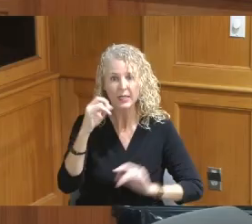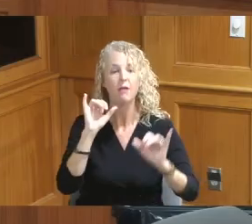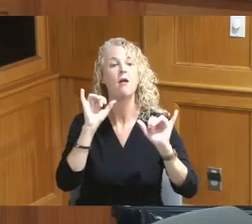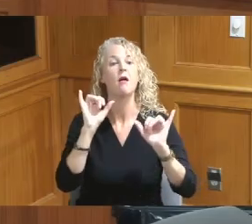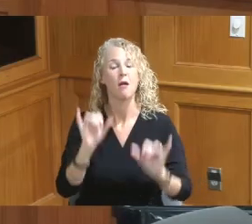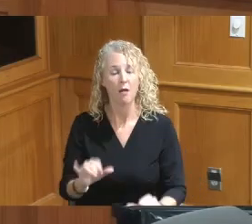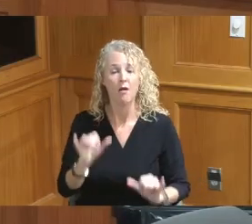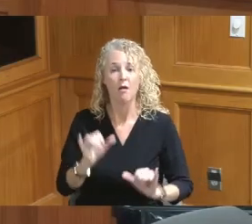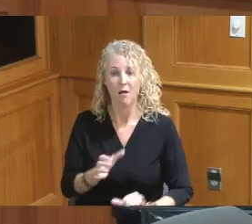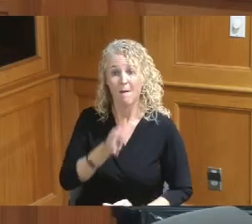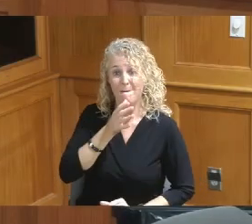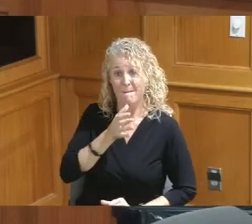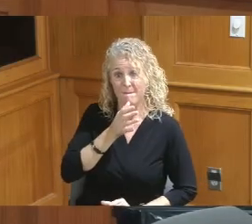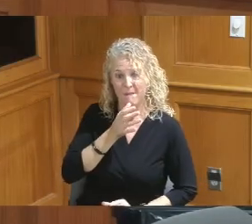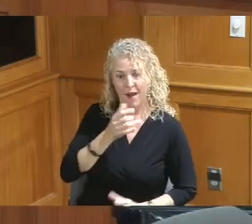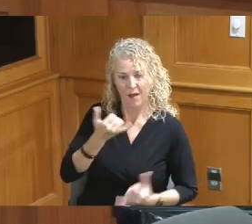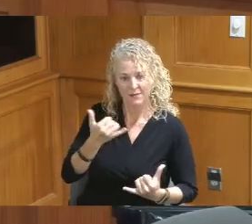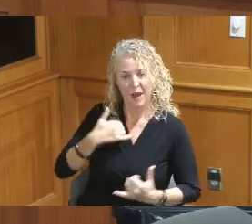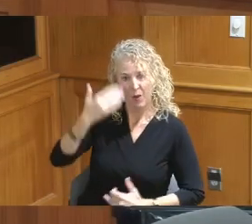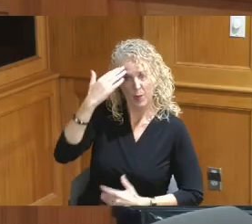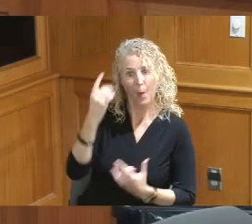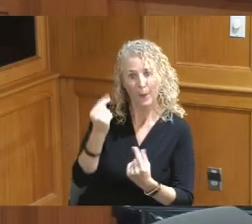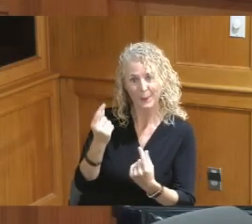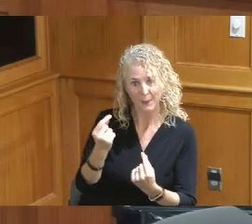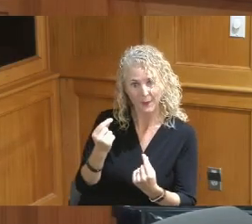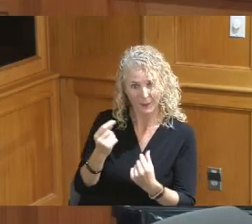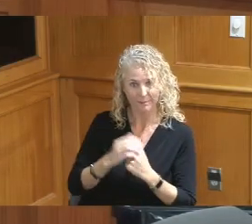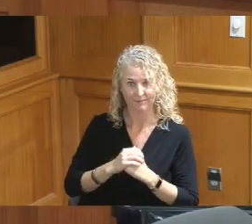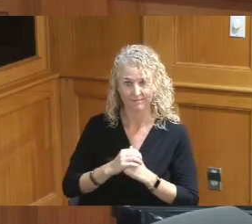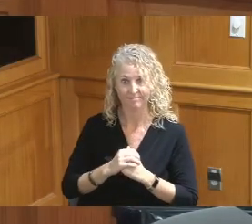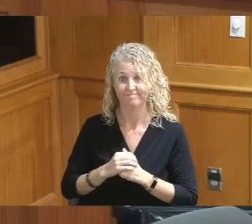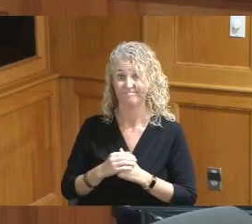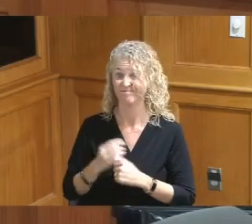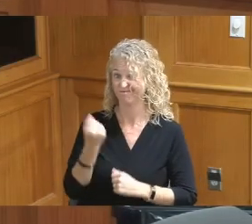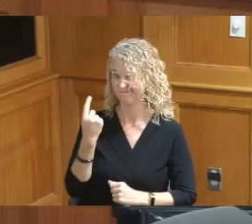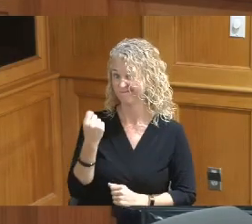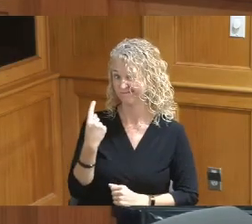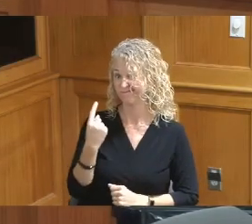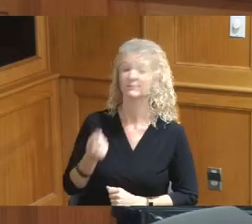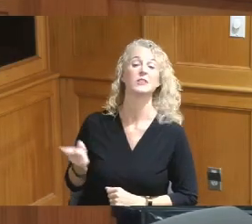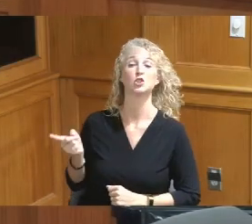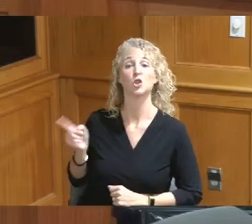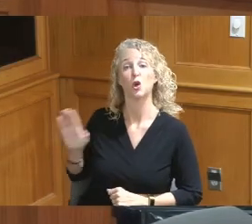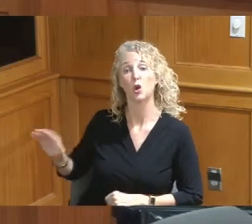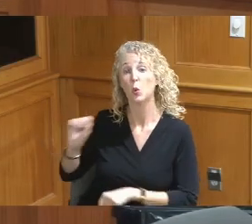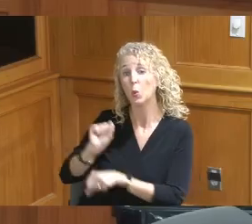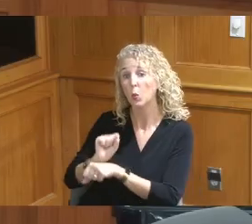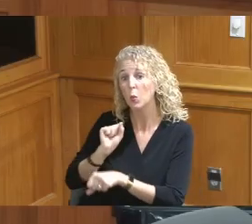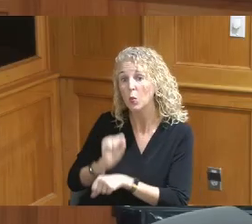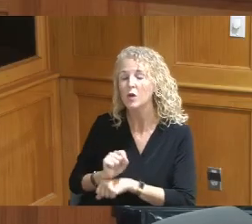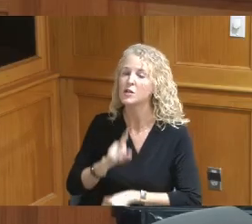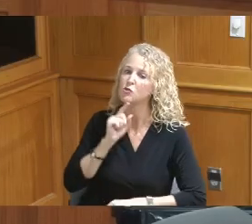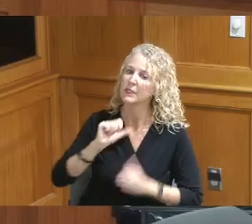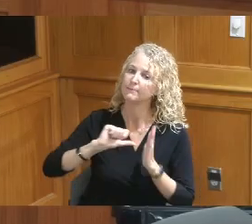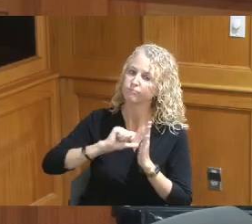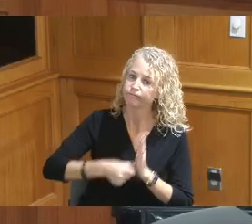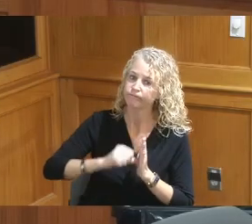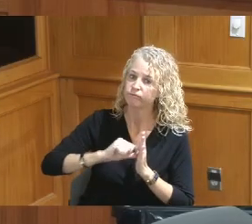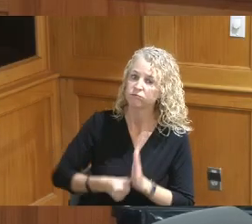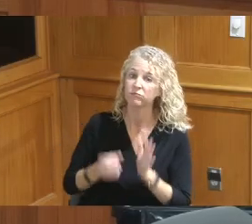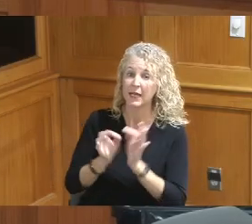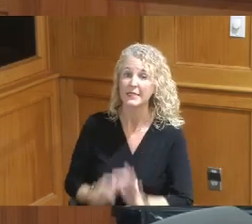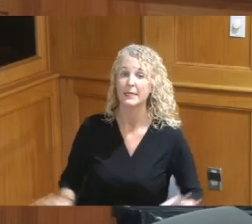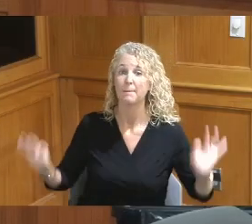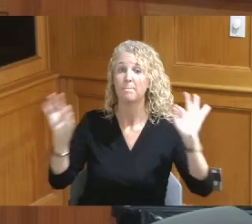informed parenting and safer infant care practices. Furthermore, Sarah's work reinforces the